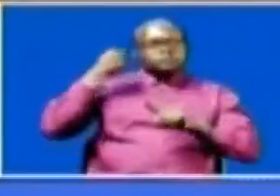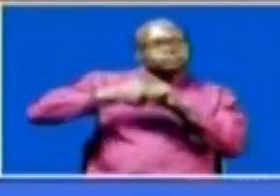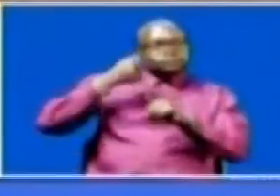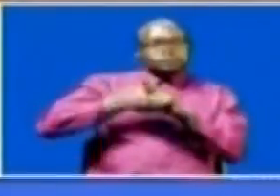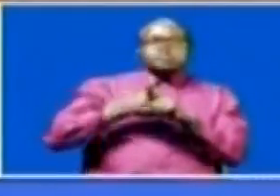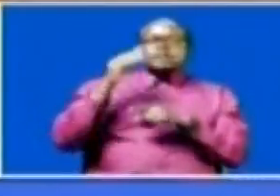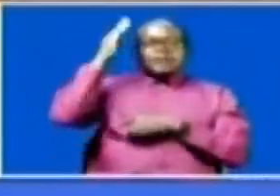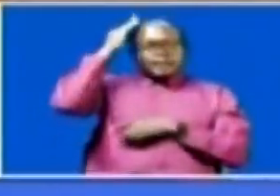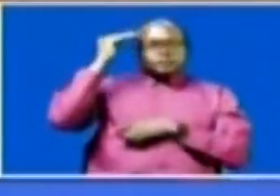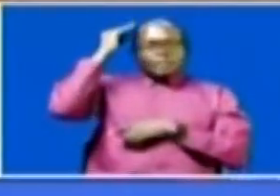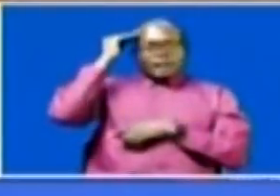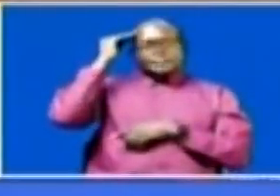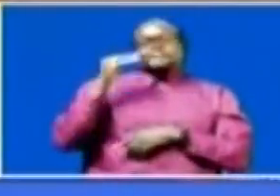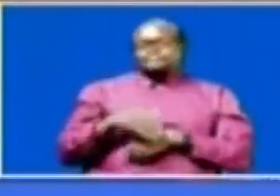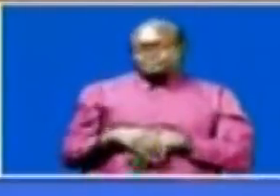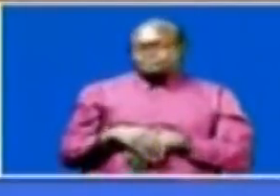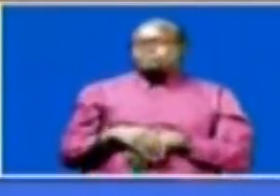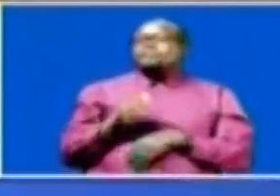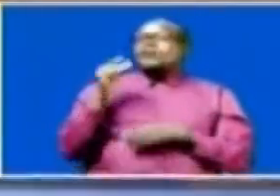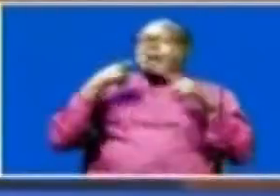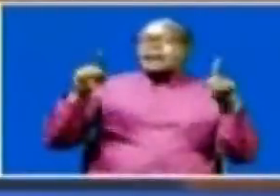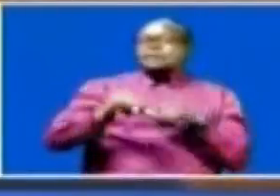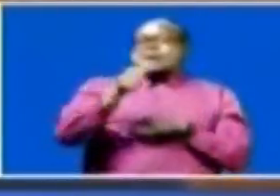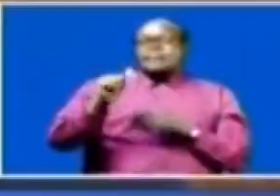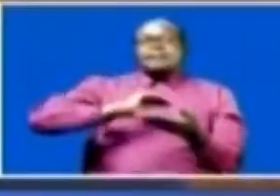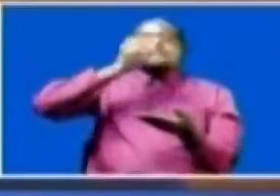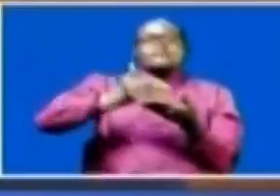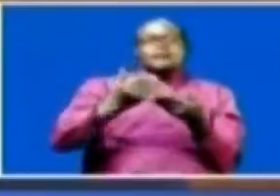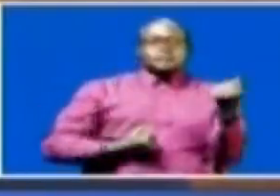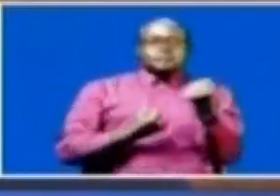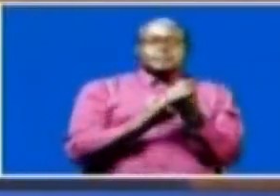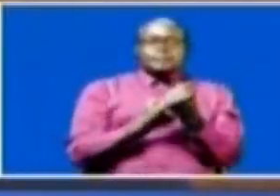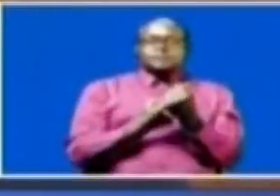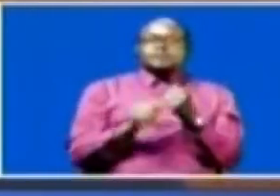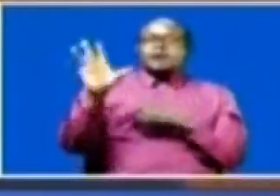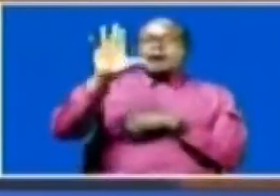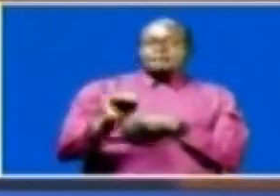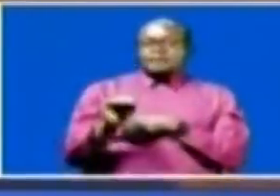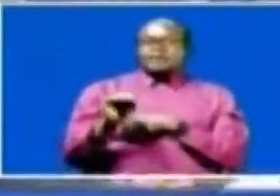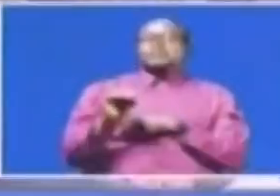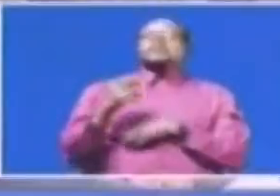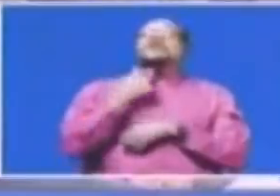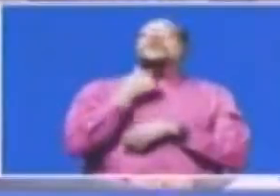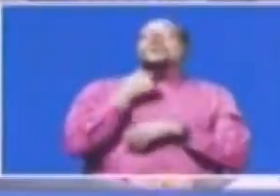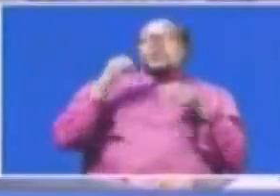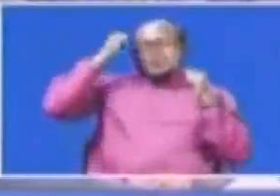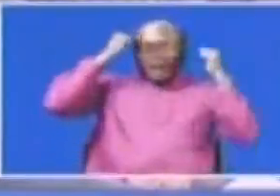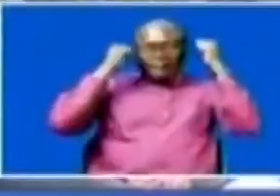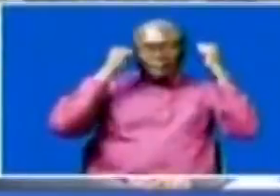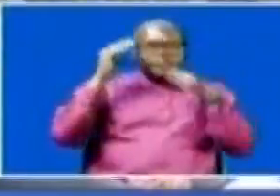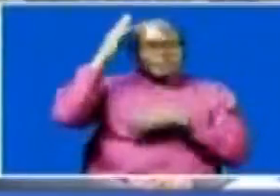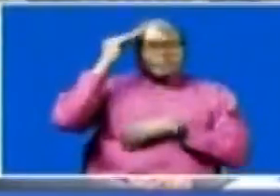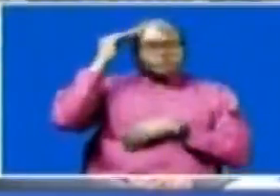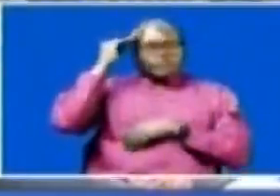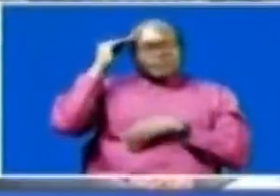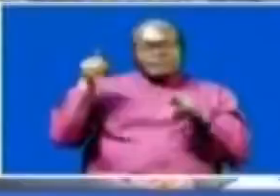against Al-Shabaab. And I will announce a new package of funding to support the African Union mission in Somalia. They seemed to read from the